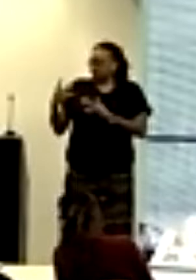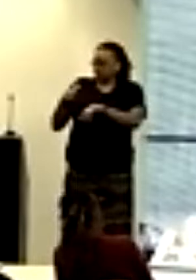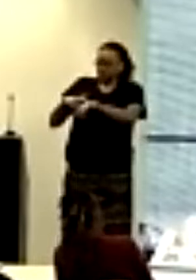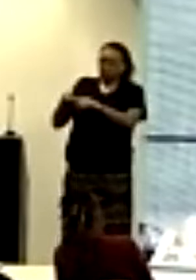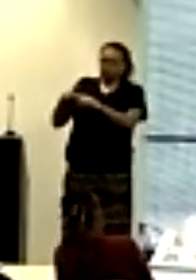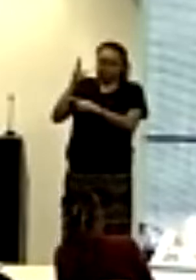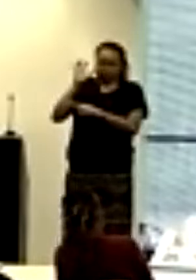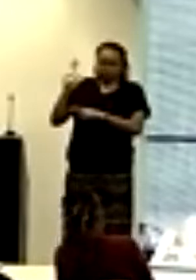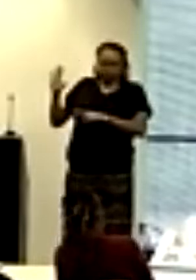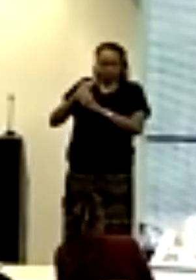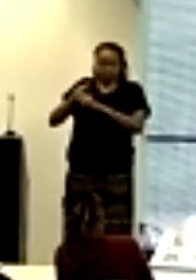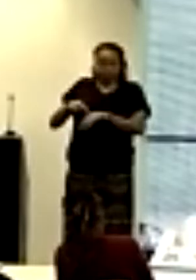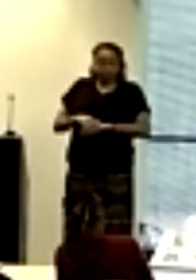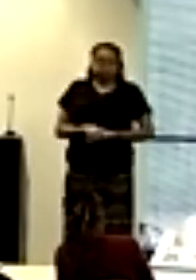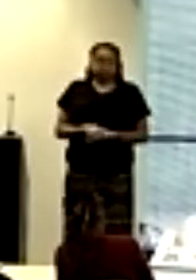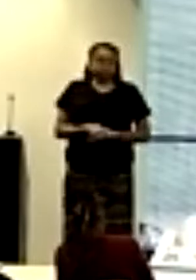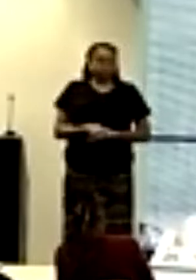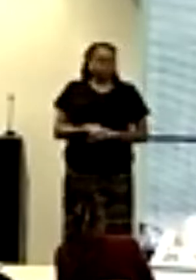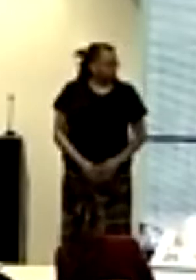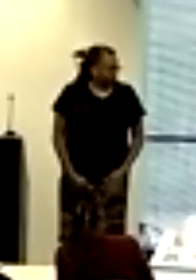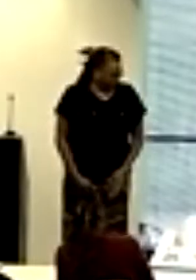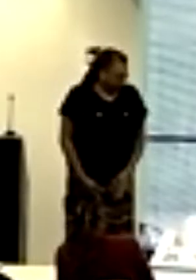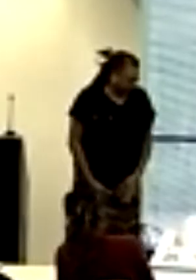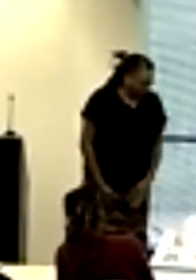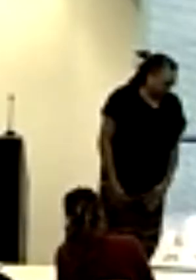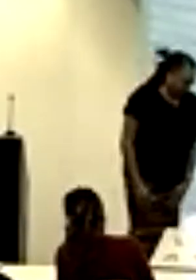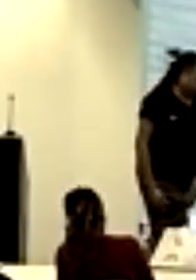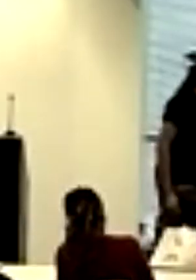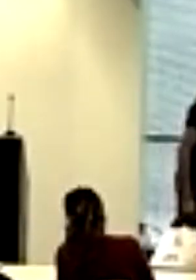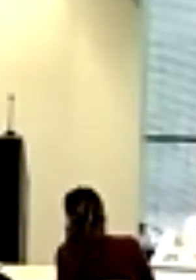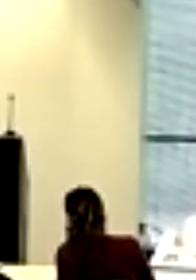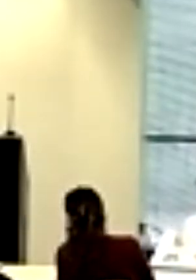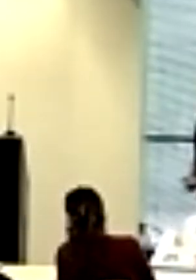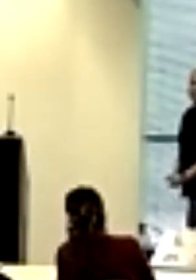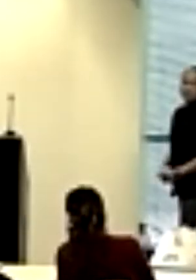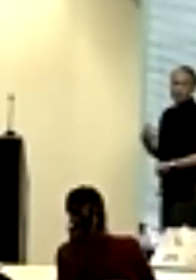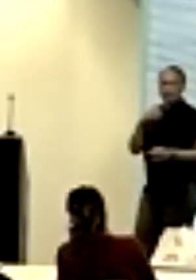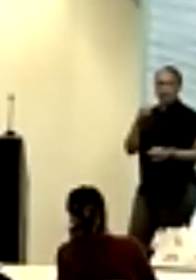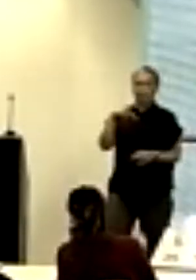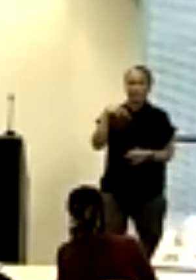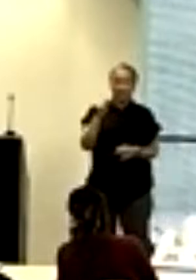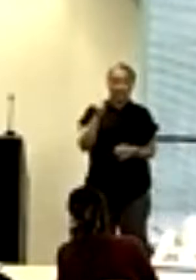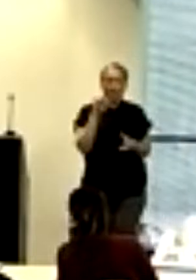to hear that. Are we having an APA update this month from Marshall?